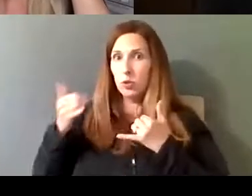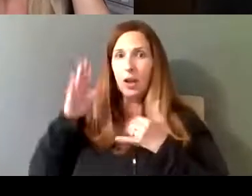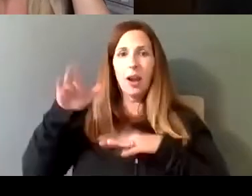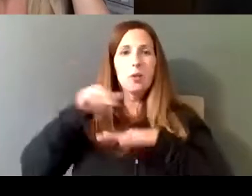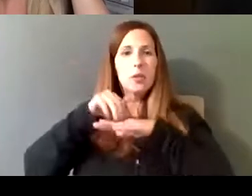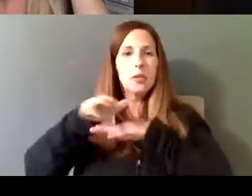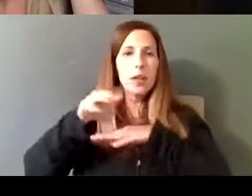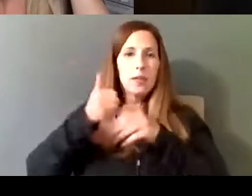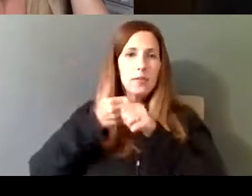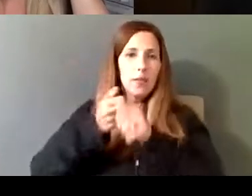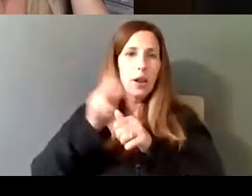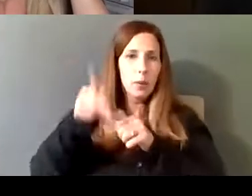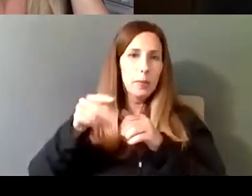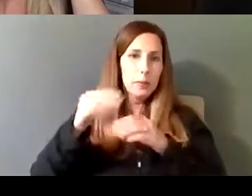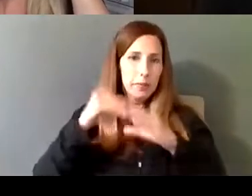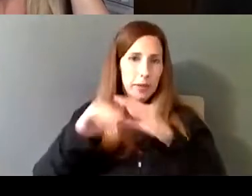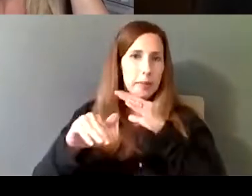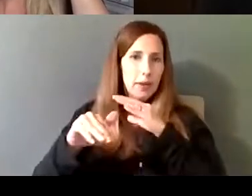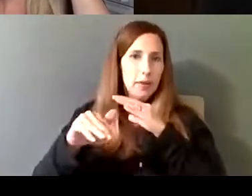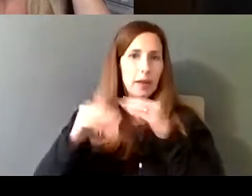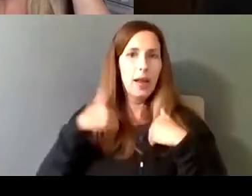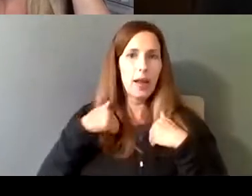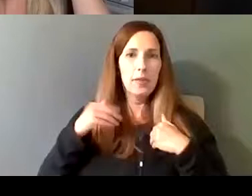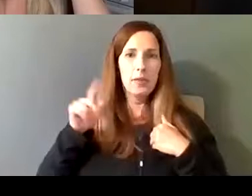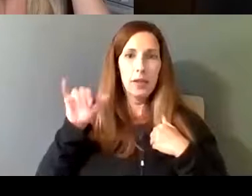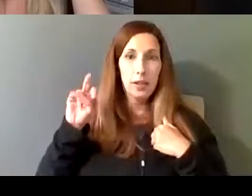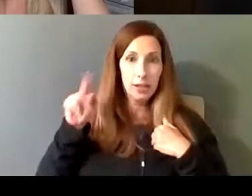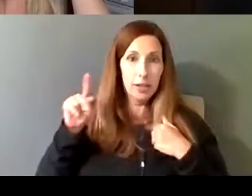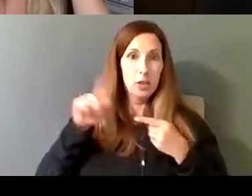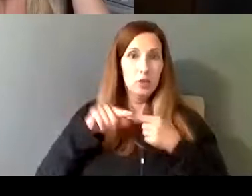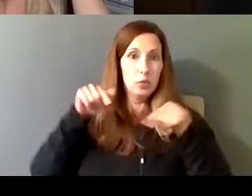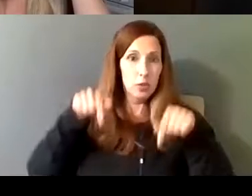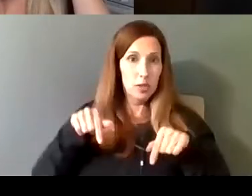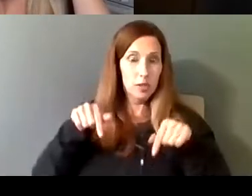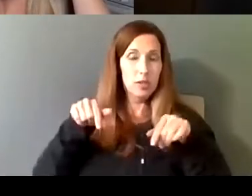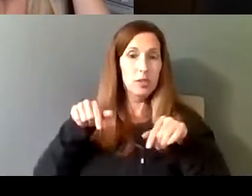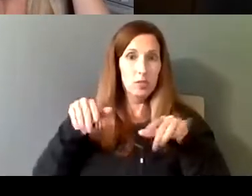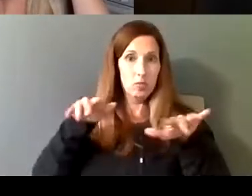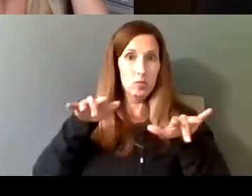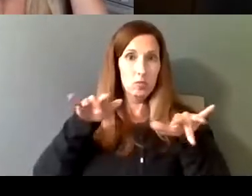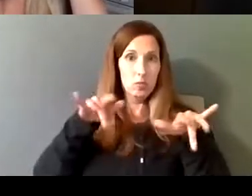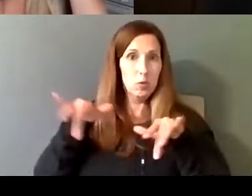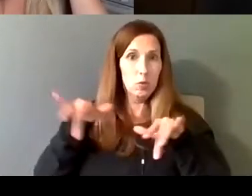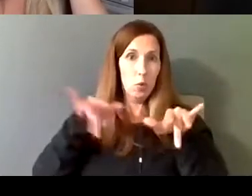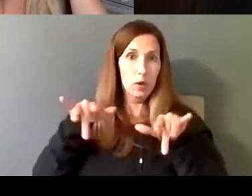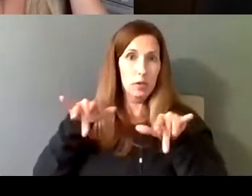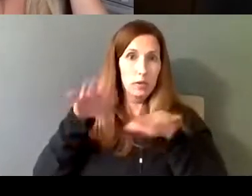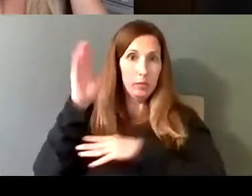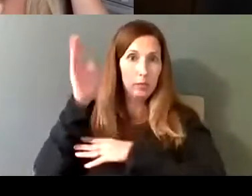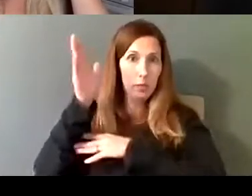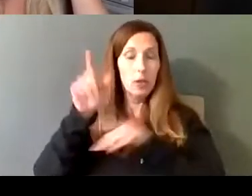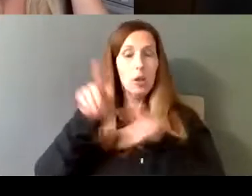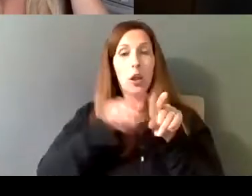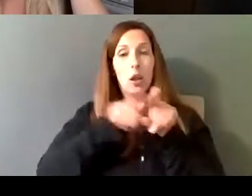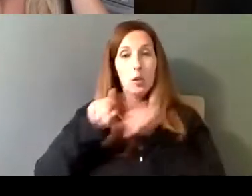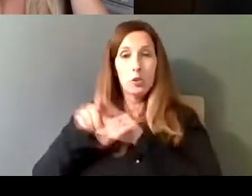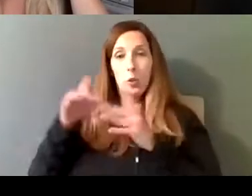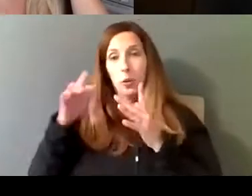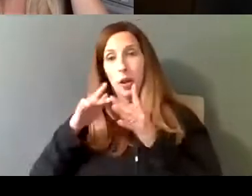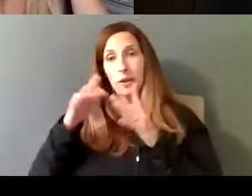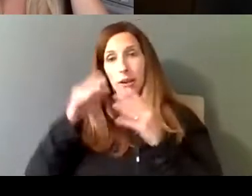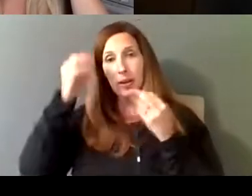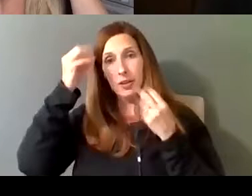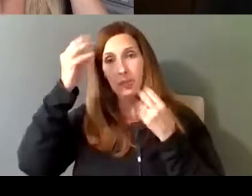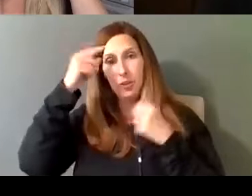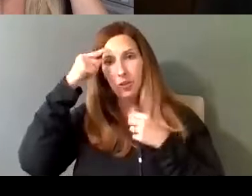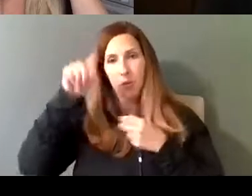follow-up email that has a link to the recorded video of this, as well as contact information